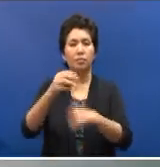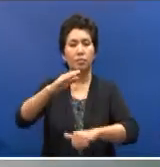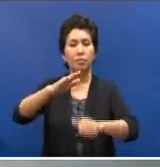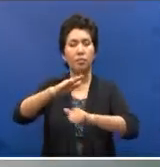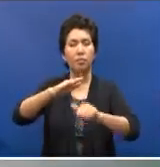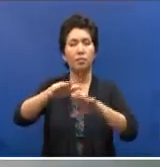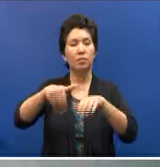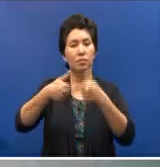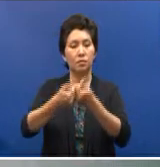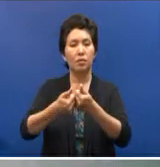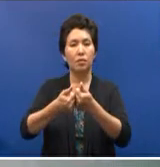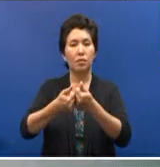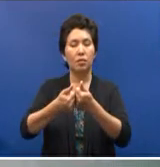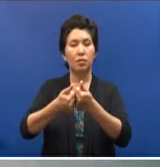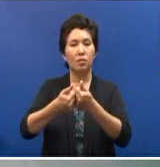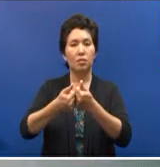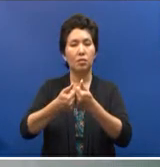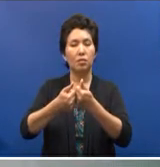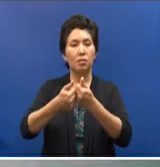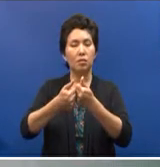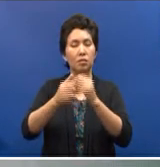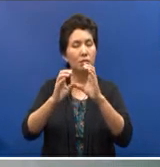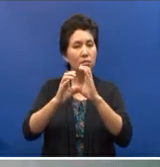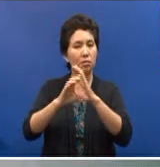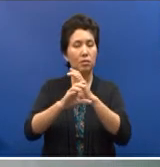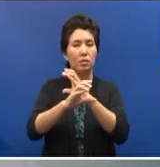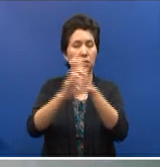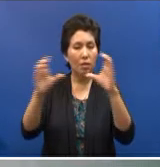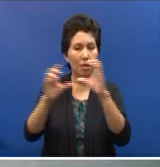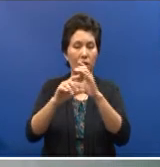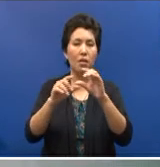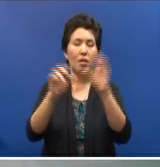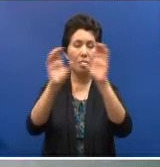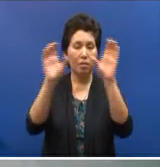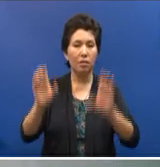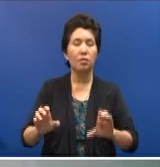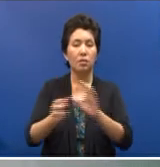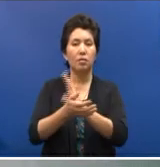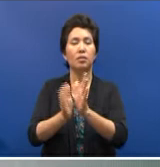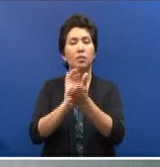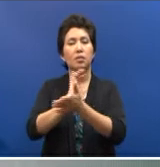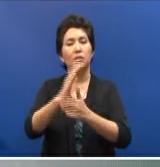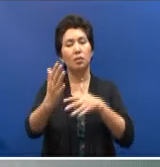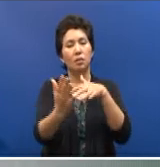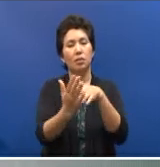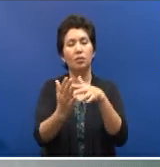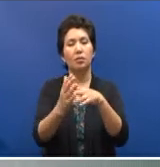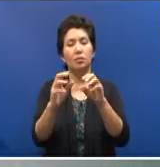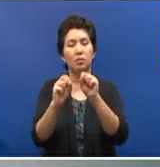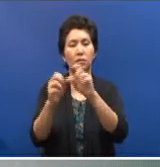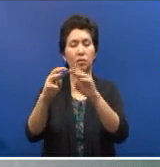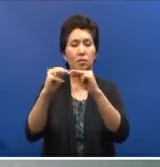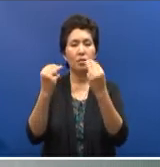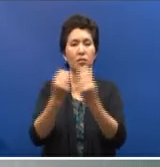on how they are stratified. These societies include, the first one, egalitarian societies,